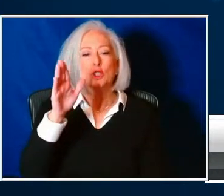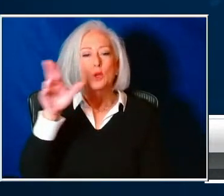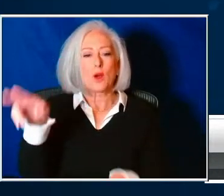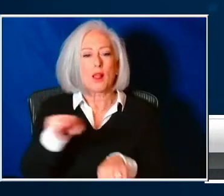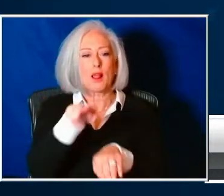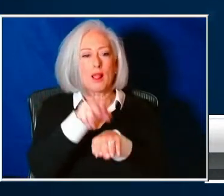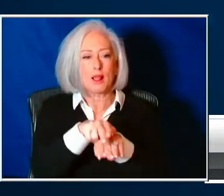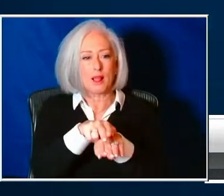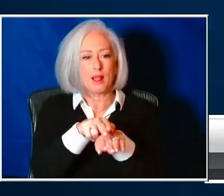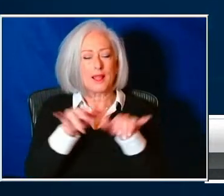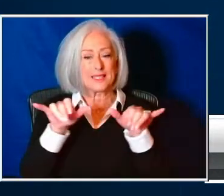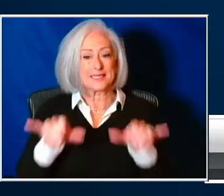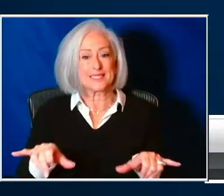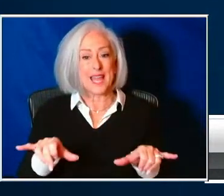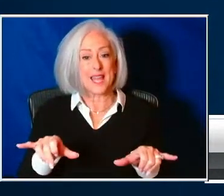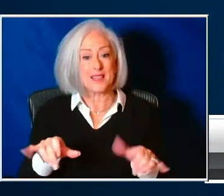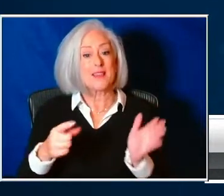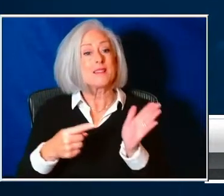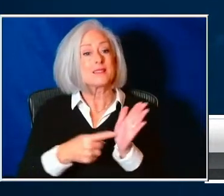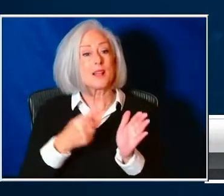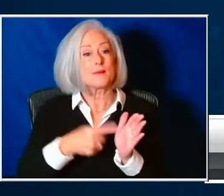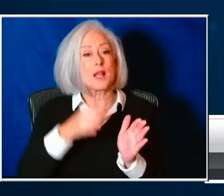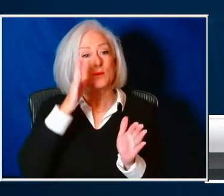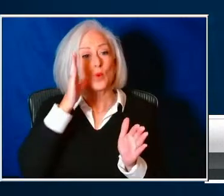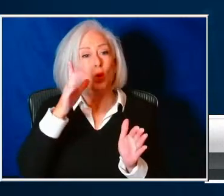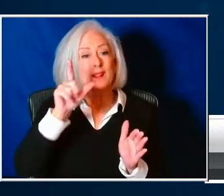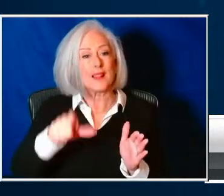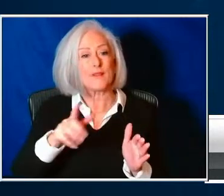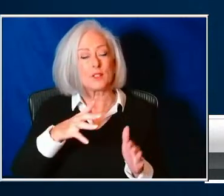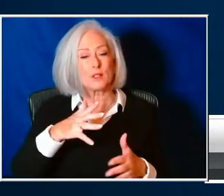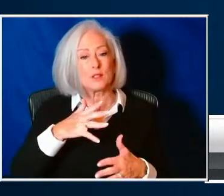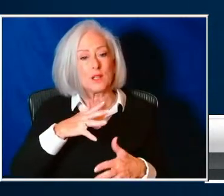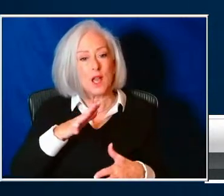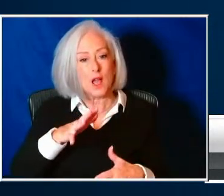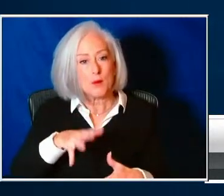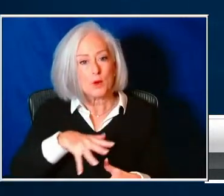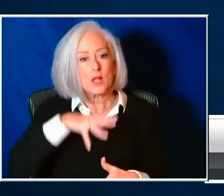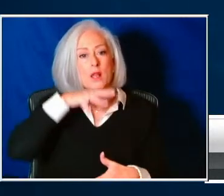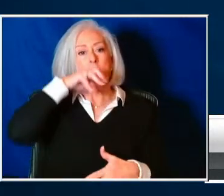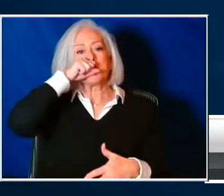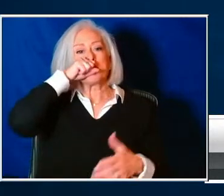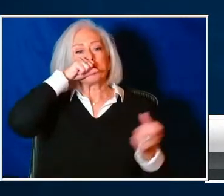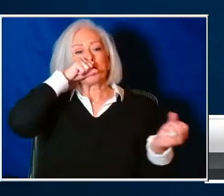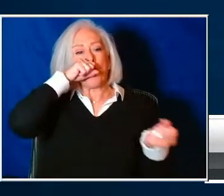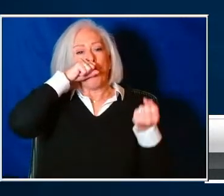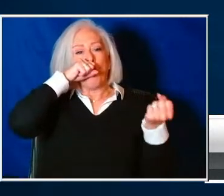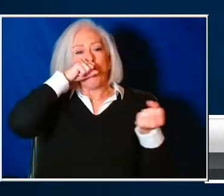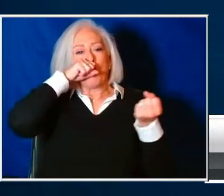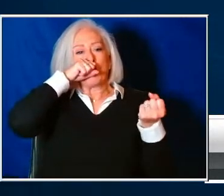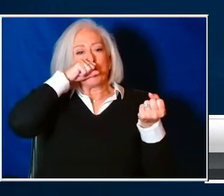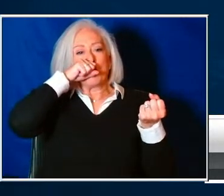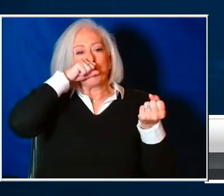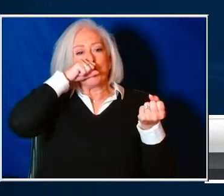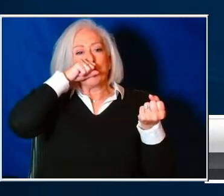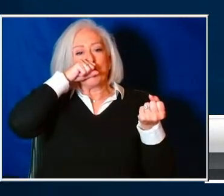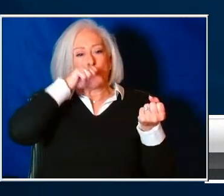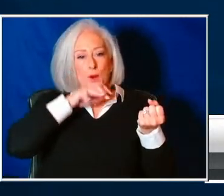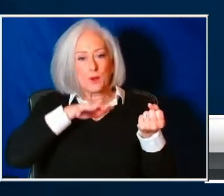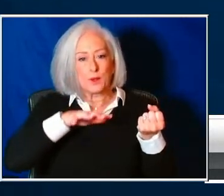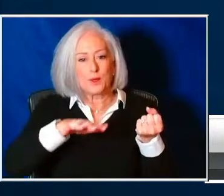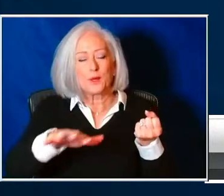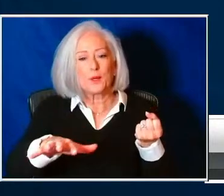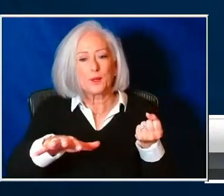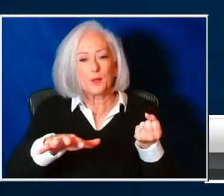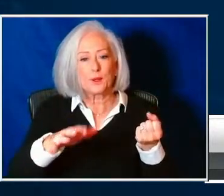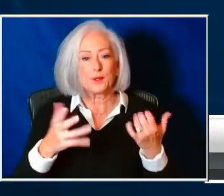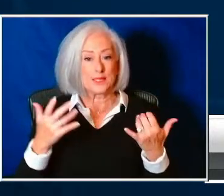very long. Some cardiac leads, just like you probably I just kind of want to hear in. placing those on your chest. So we'll kind of reach a